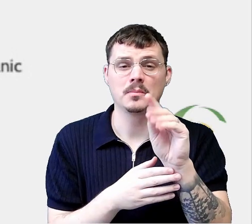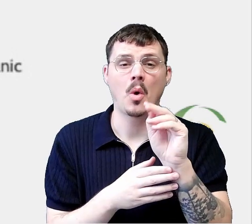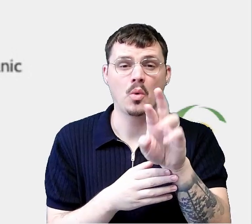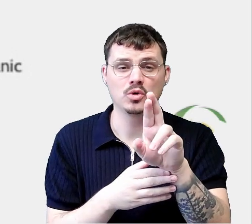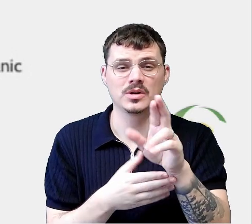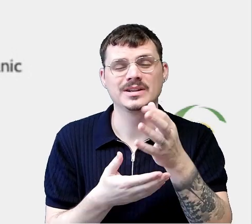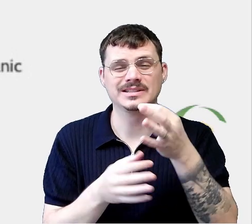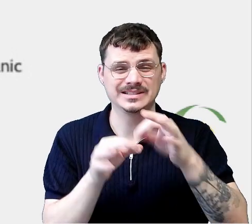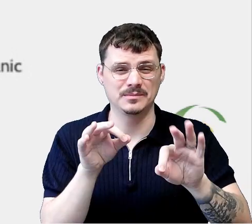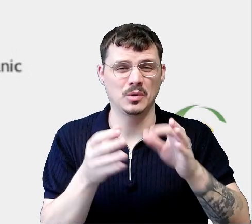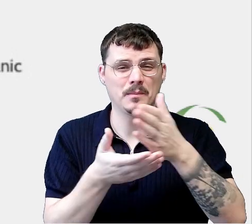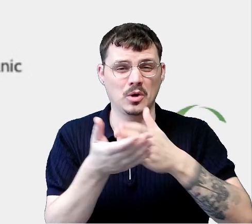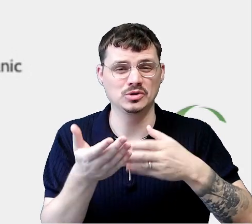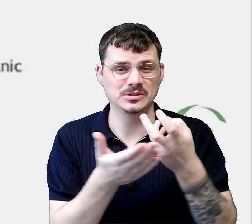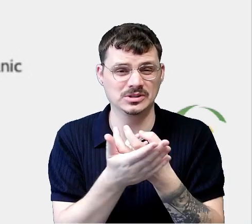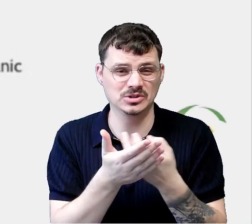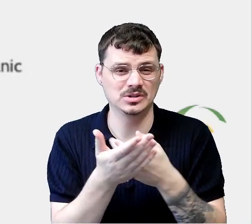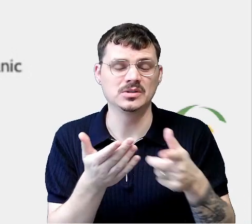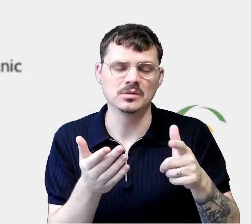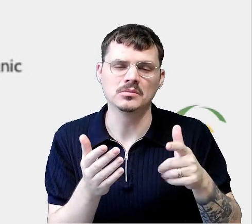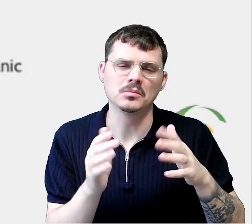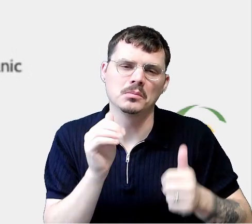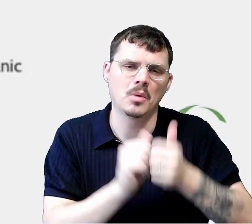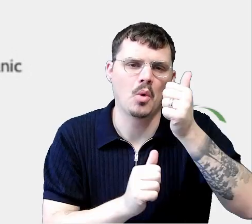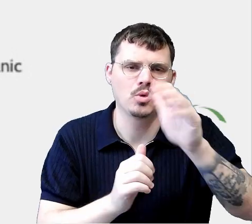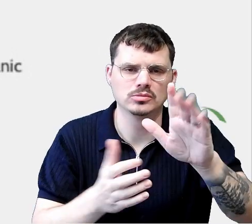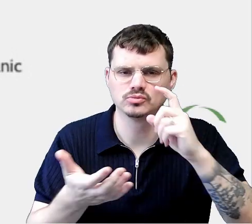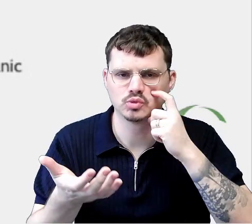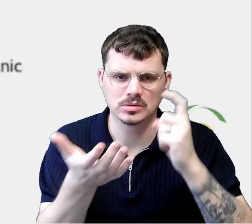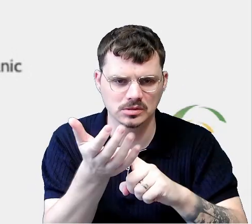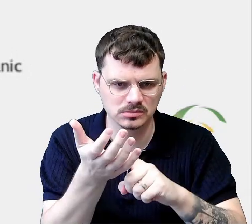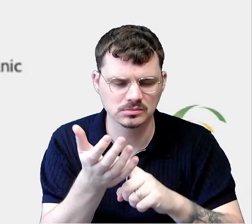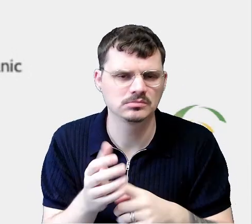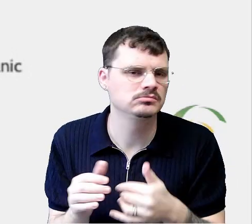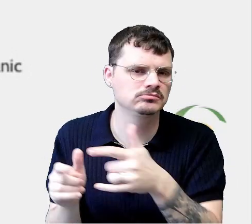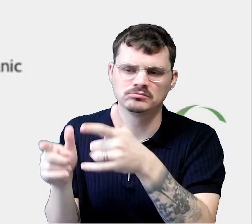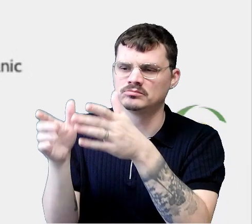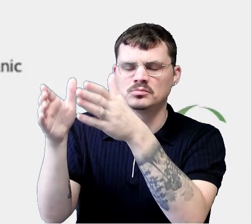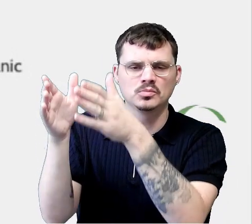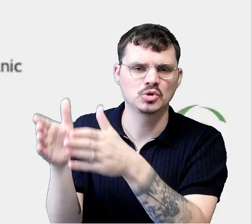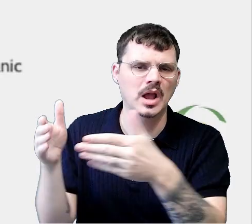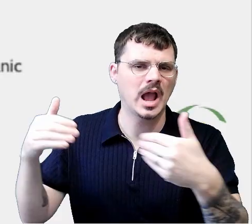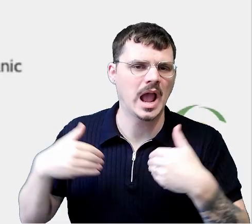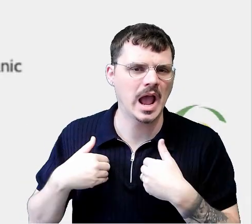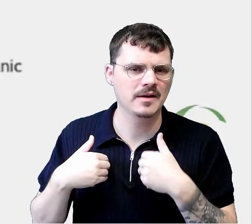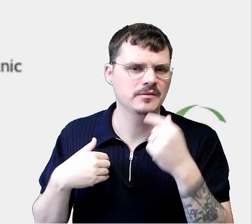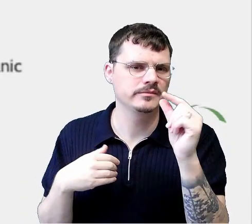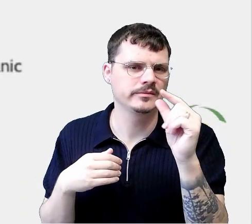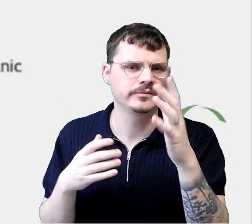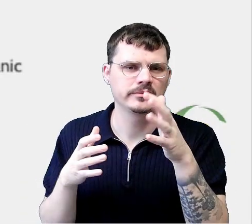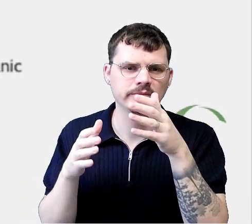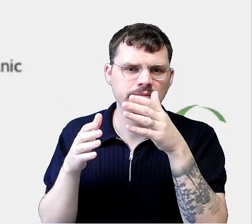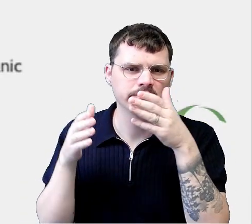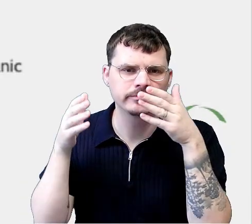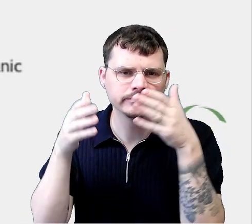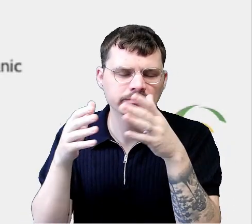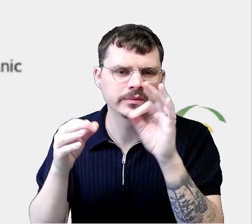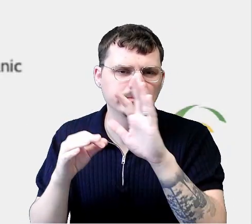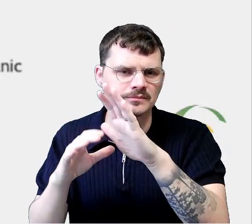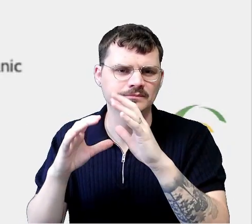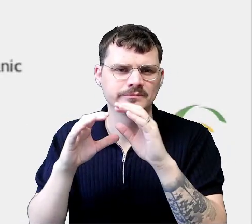simple partial seizures are the most recognizable. A person has a tiny little focus in the motor